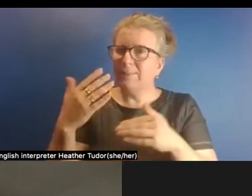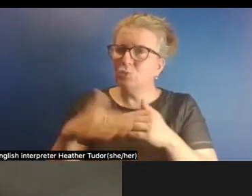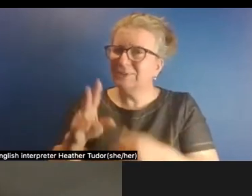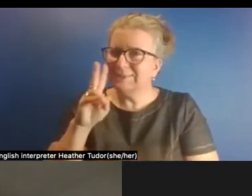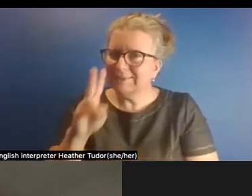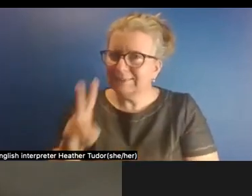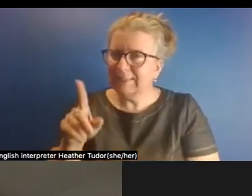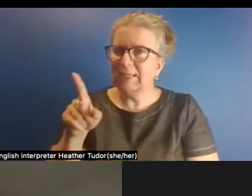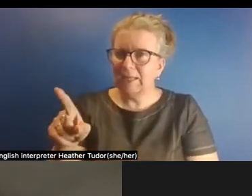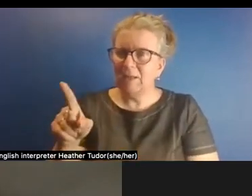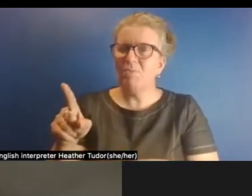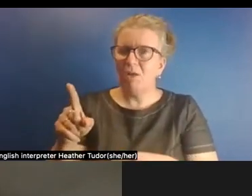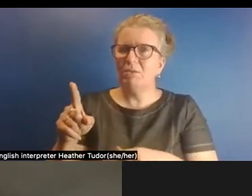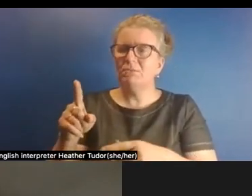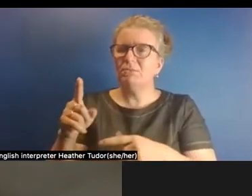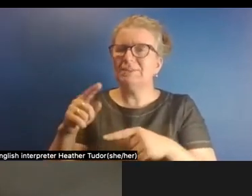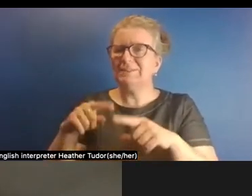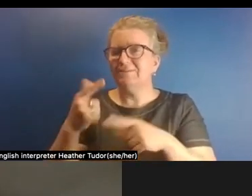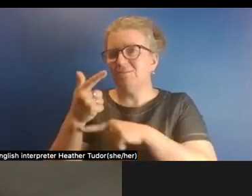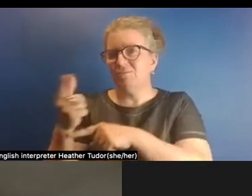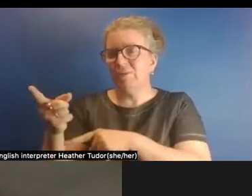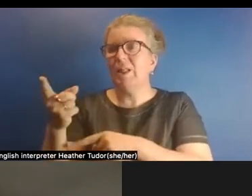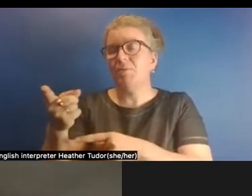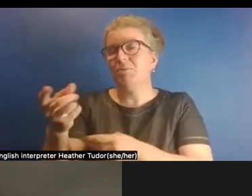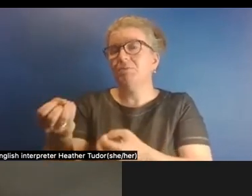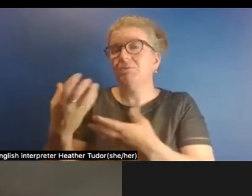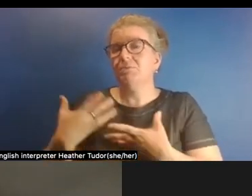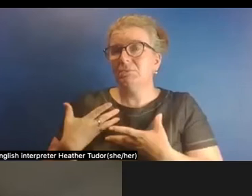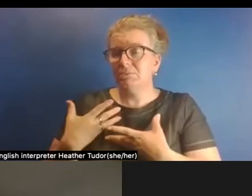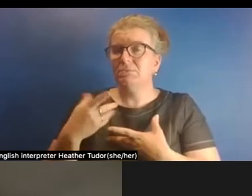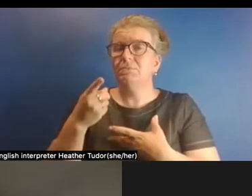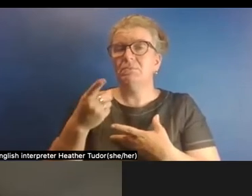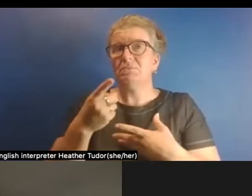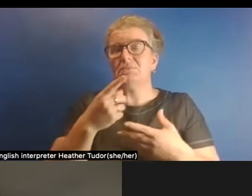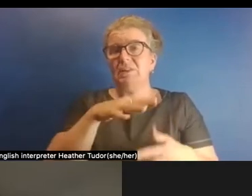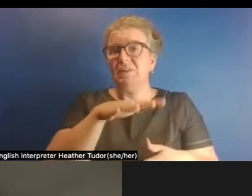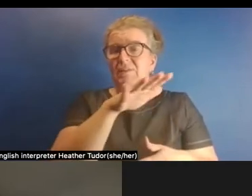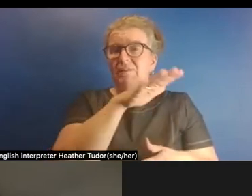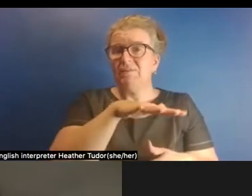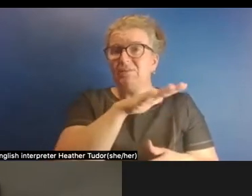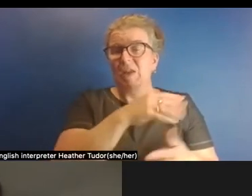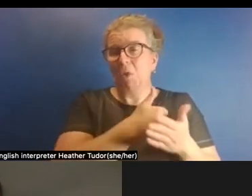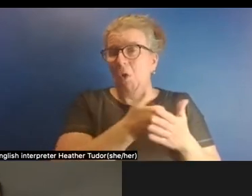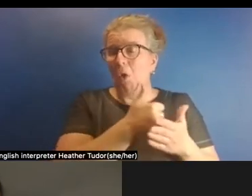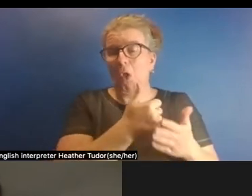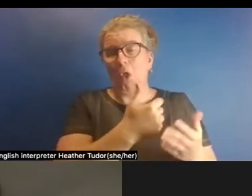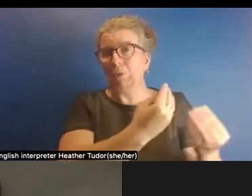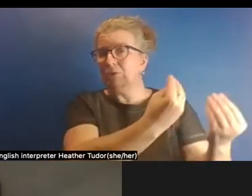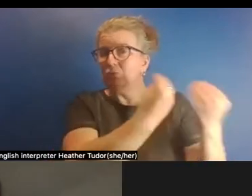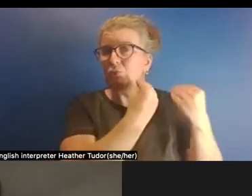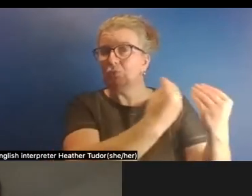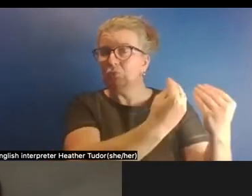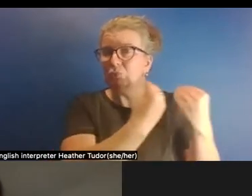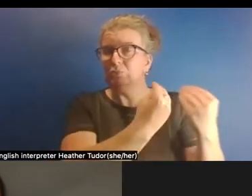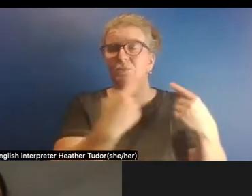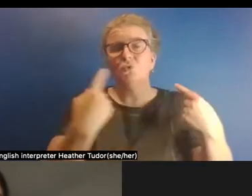says that she has been always taught not to get involved with lower caste person, and that's what she's taught when she first saw